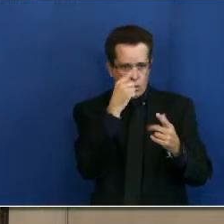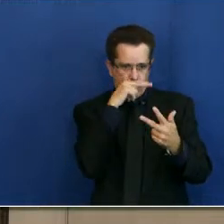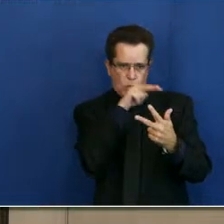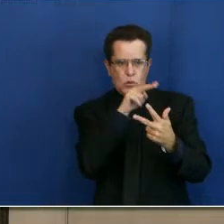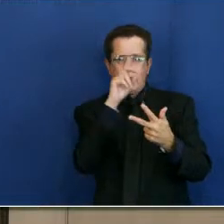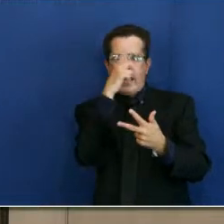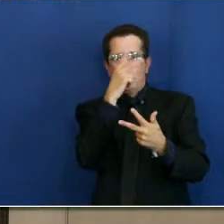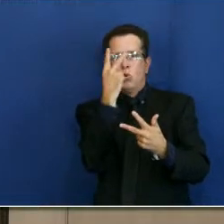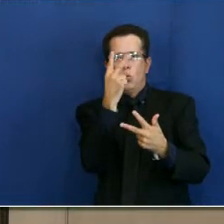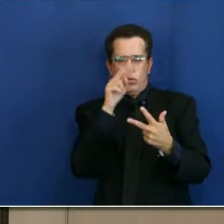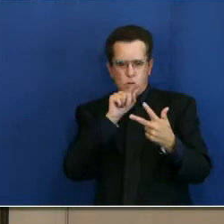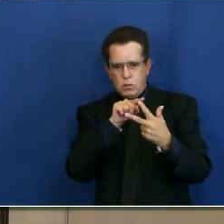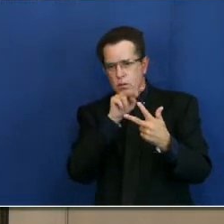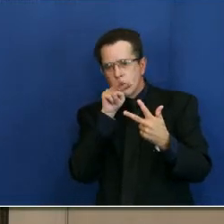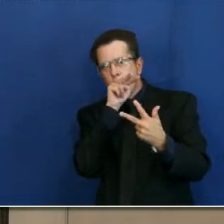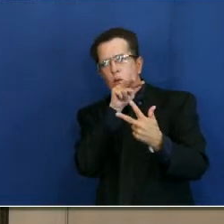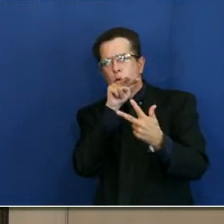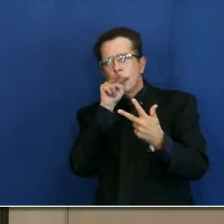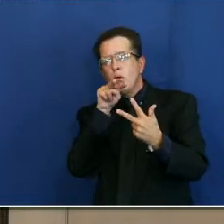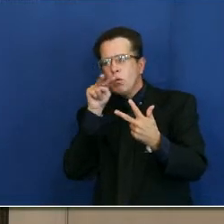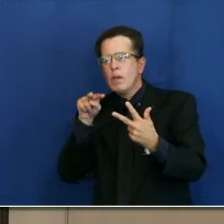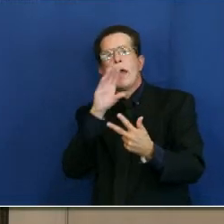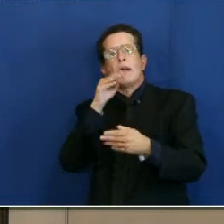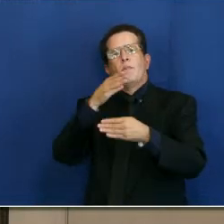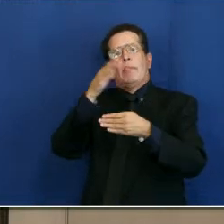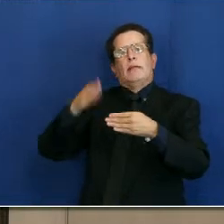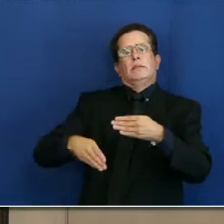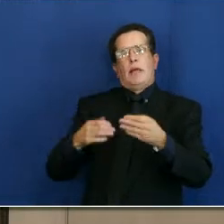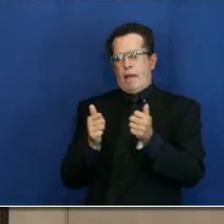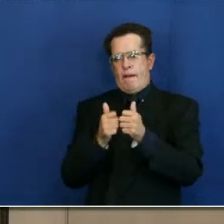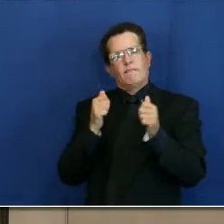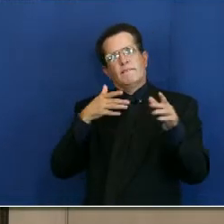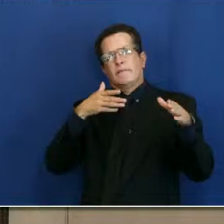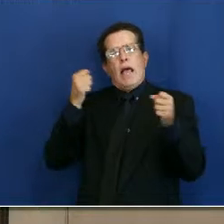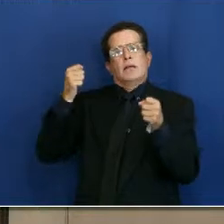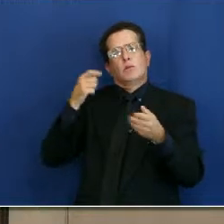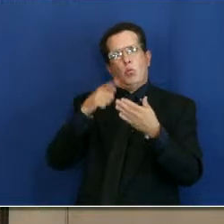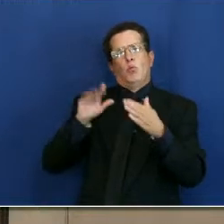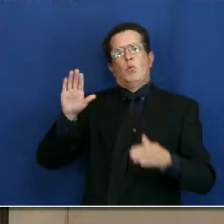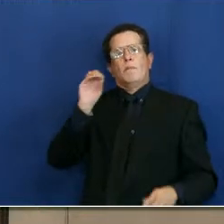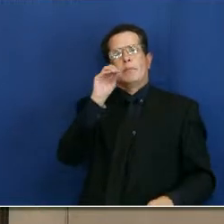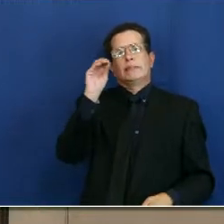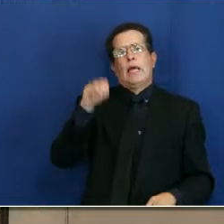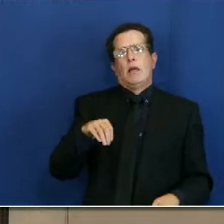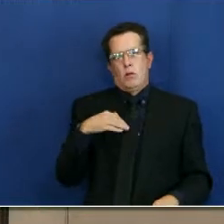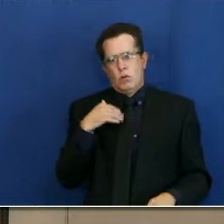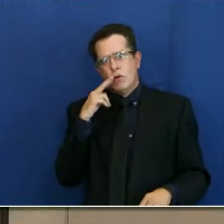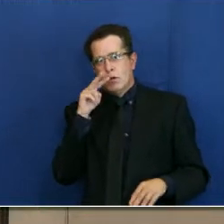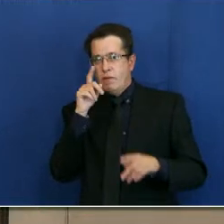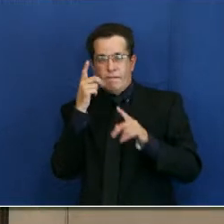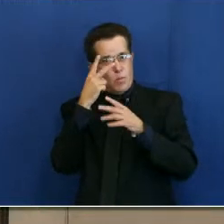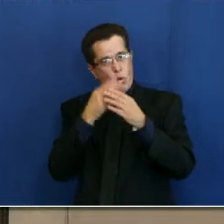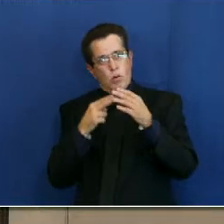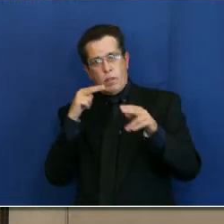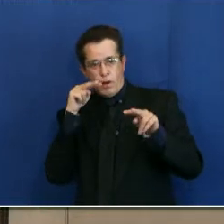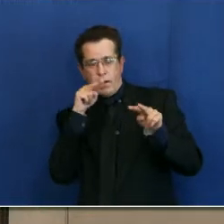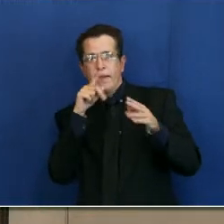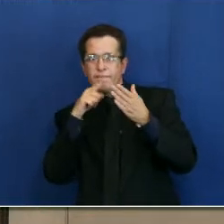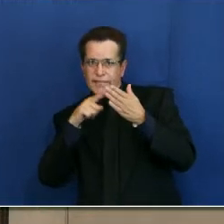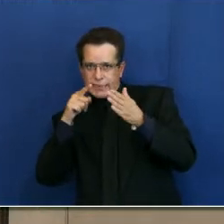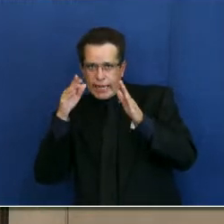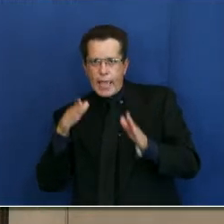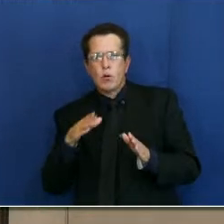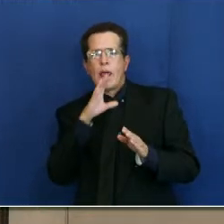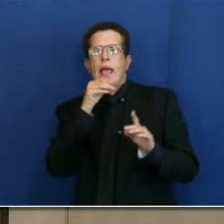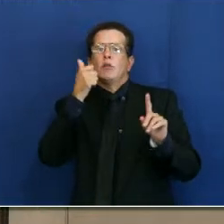look at the completion rate. And as stated, the initial contact for both case investigations and